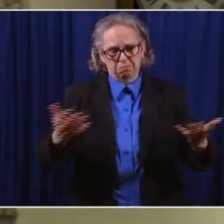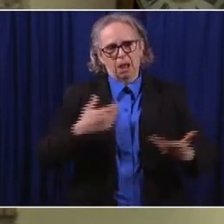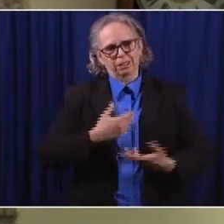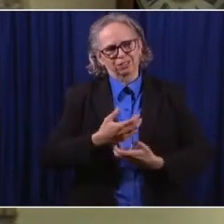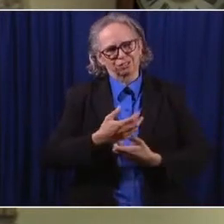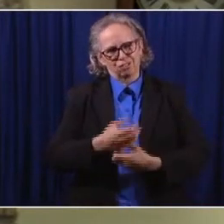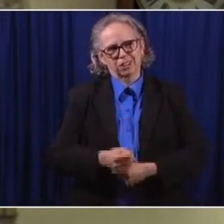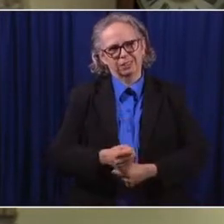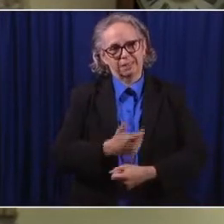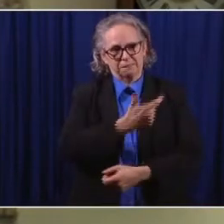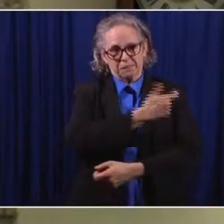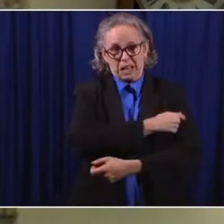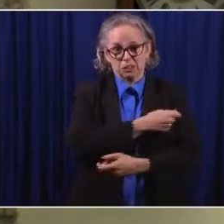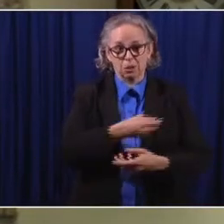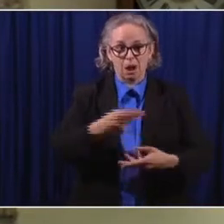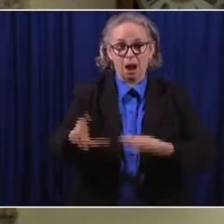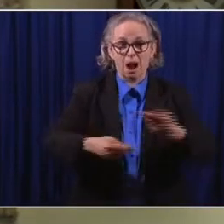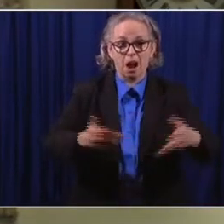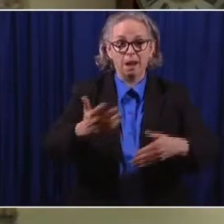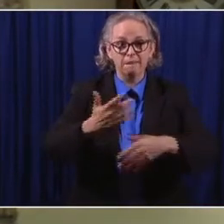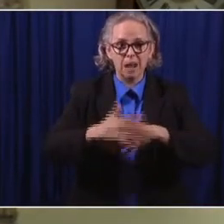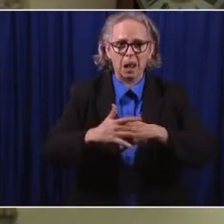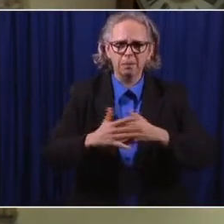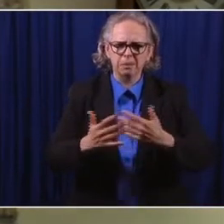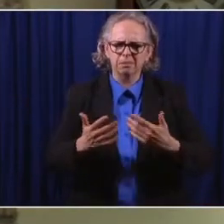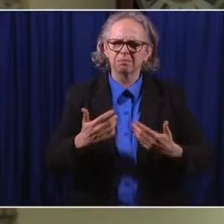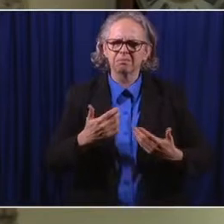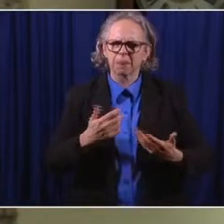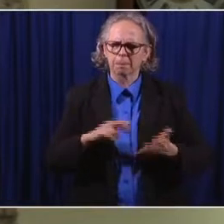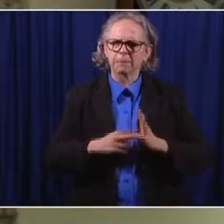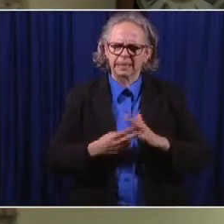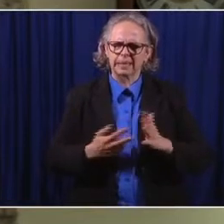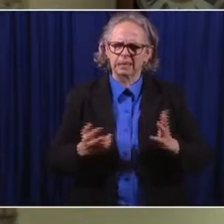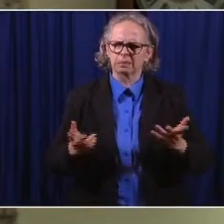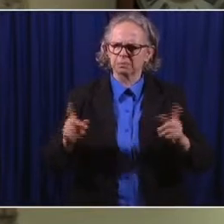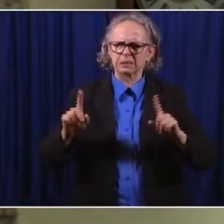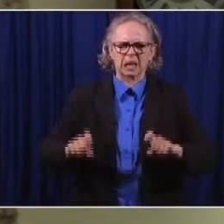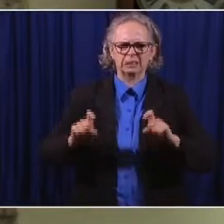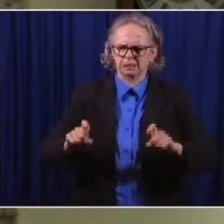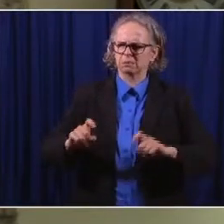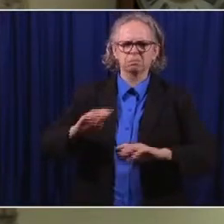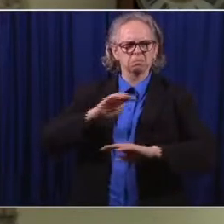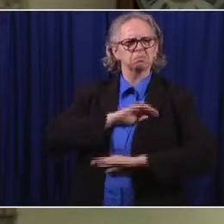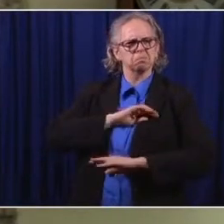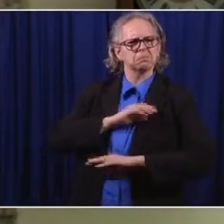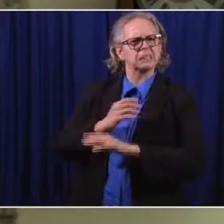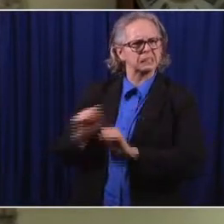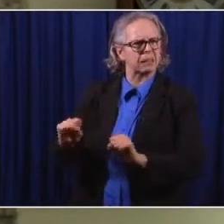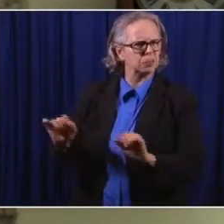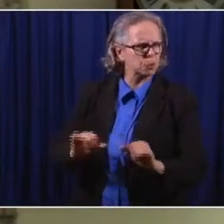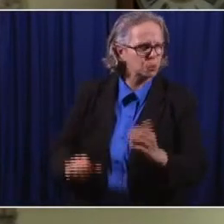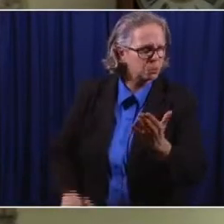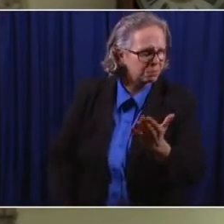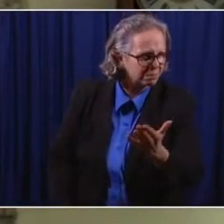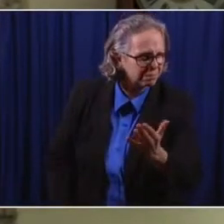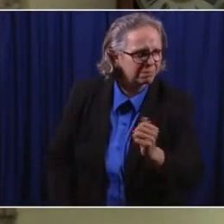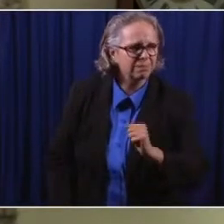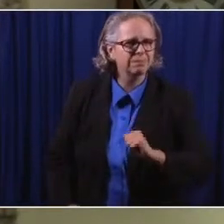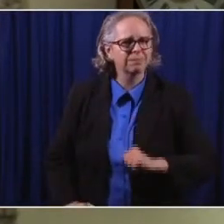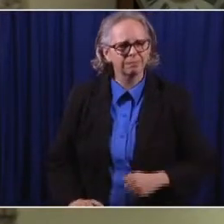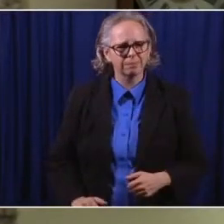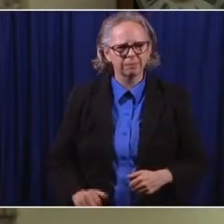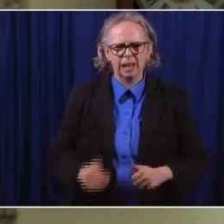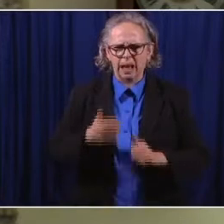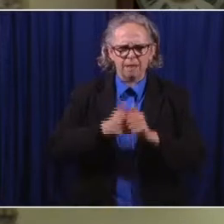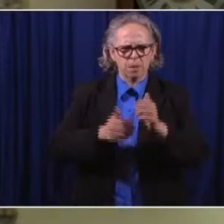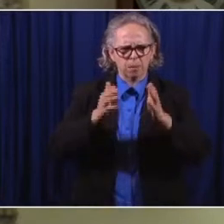unless enough testing has been done. But every Ohioan will be able to watch the news and